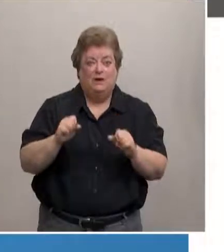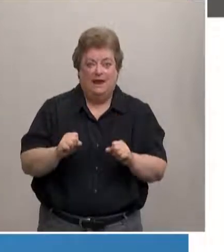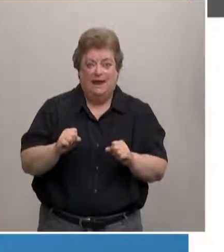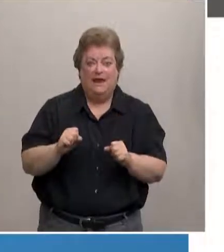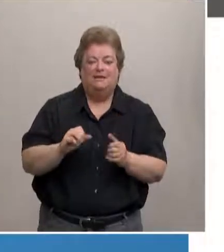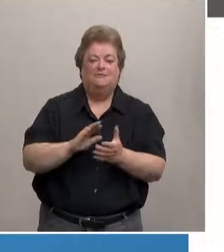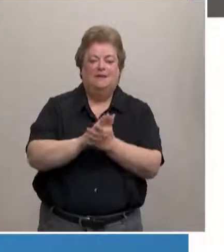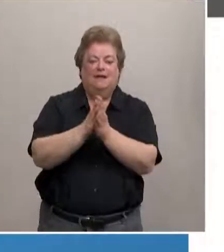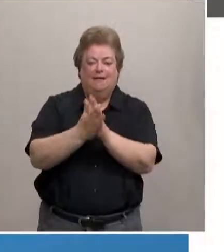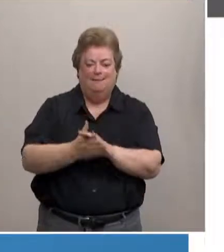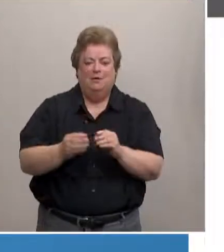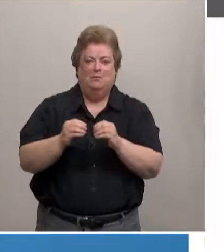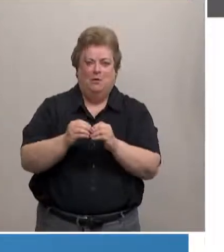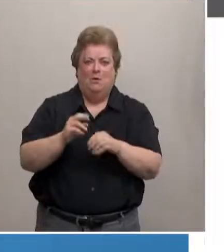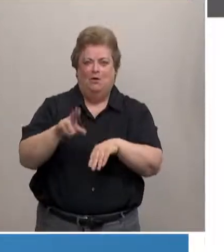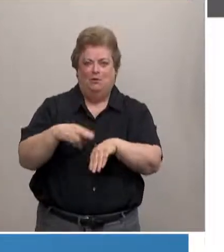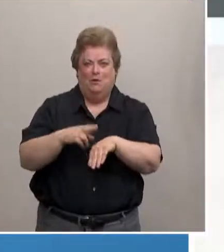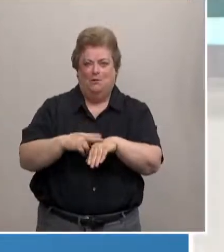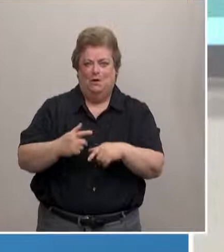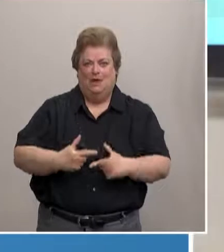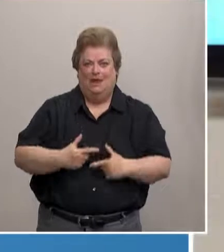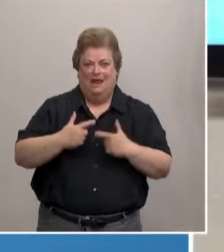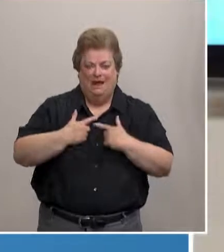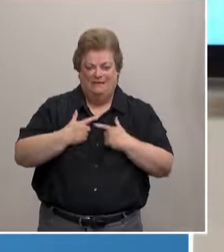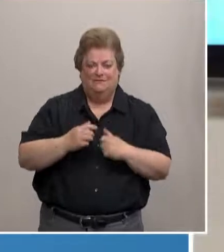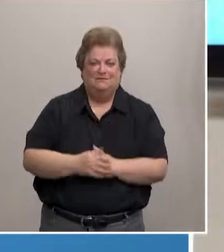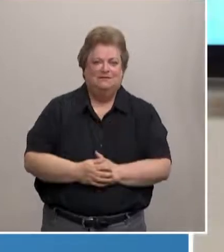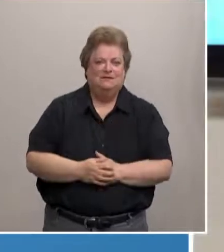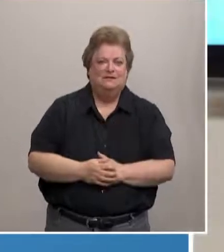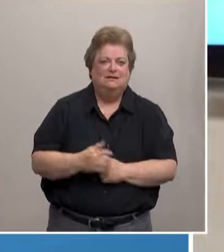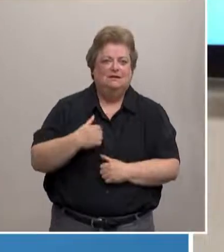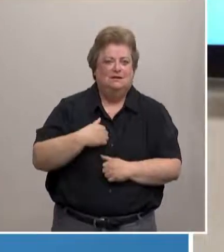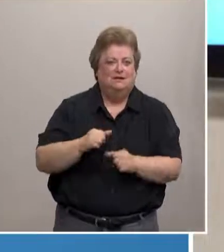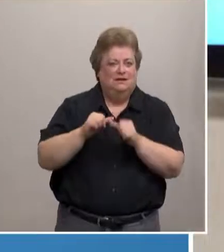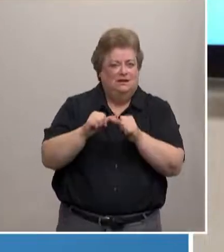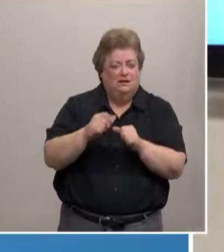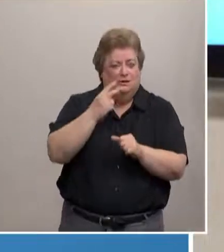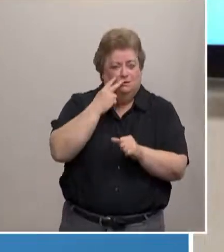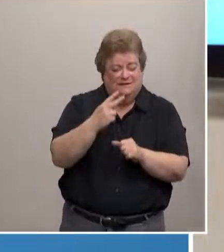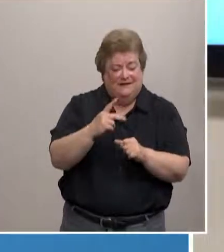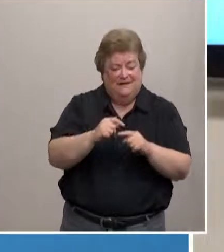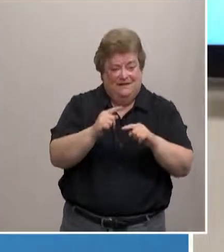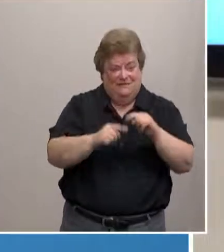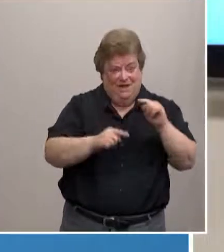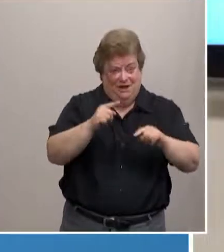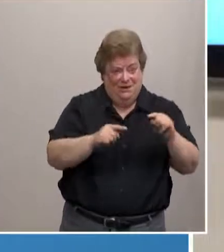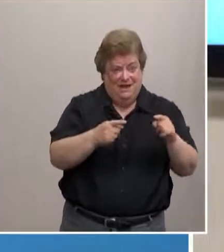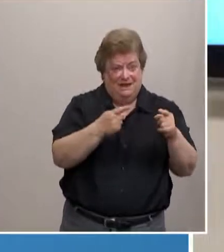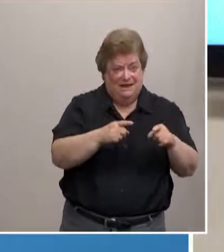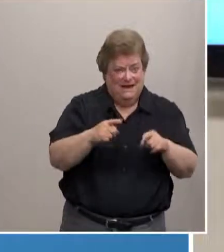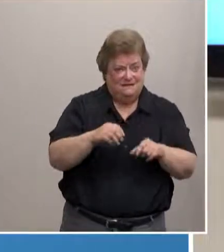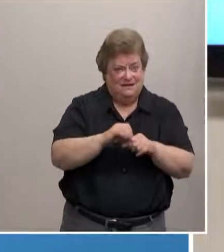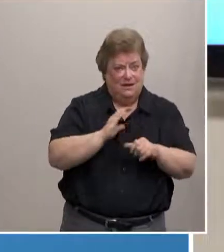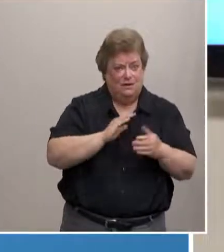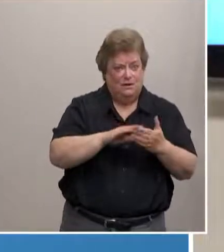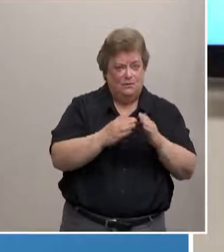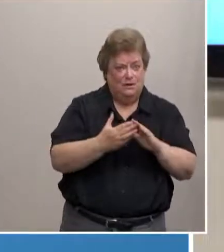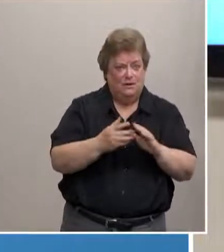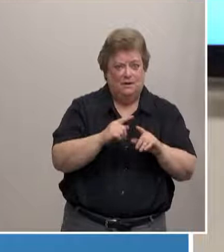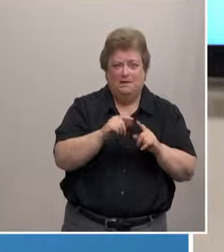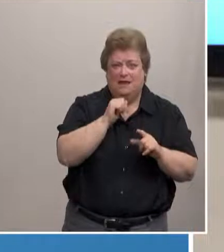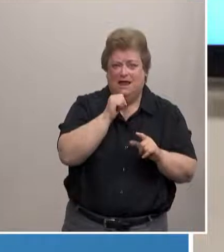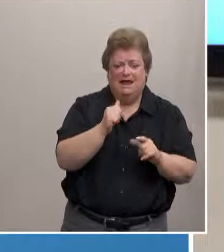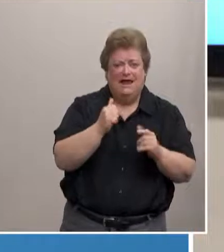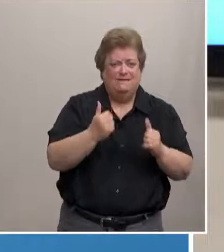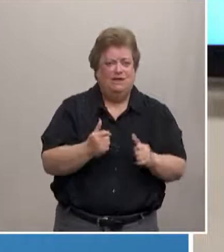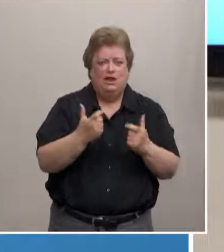resume a more normal life. We have continued to see variant cases in our community, but they are not having a major